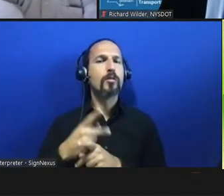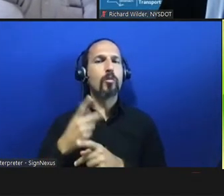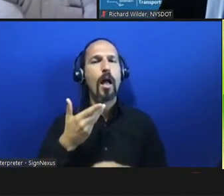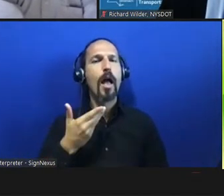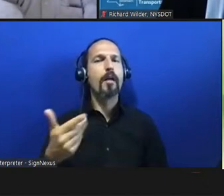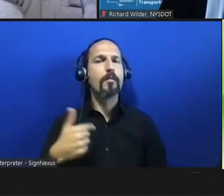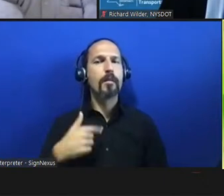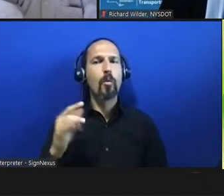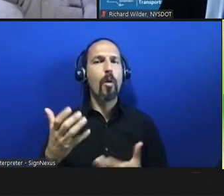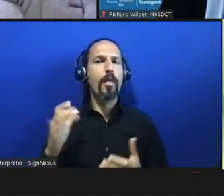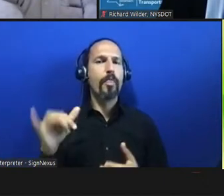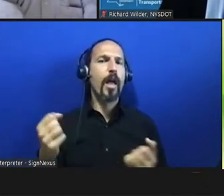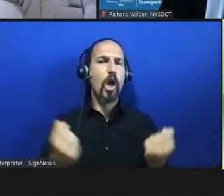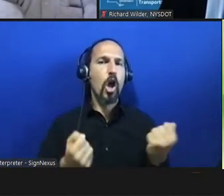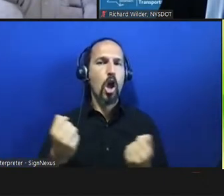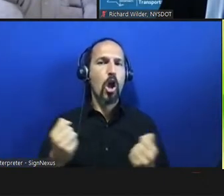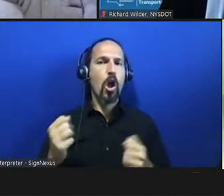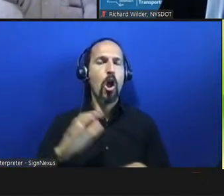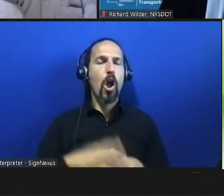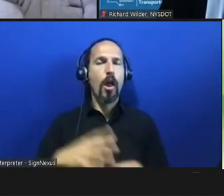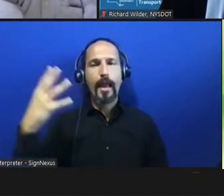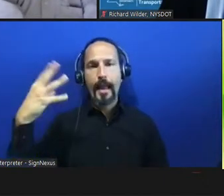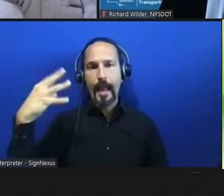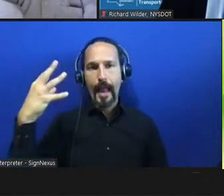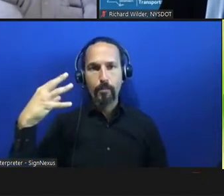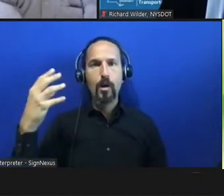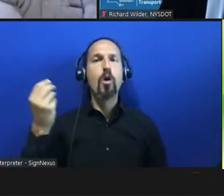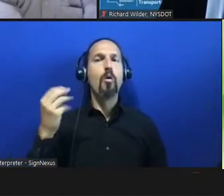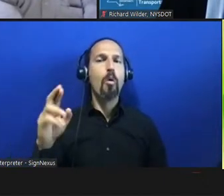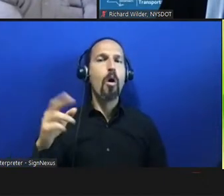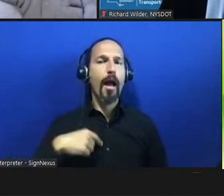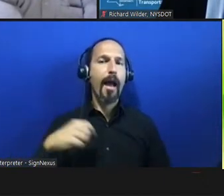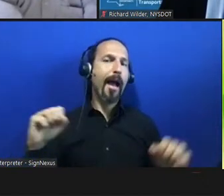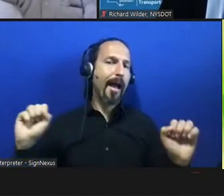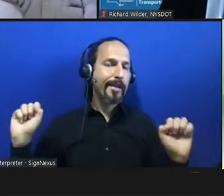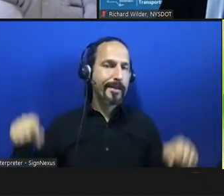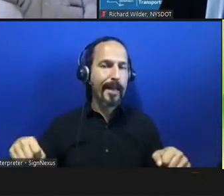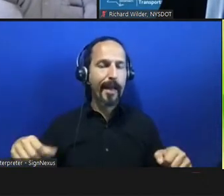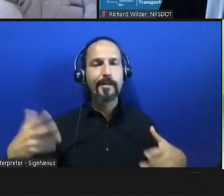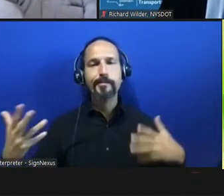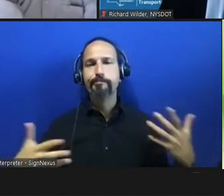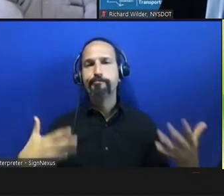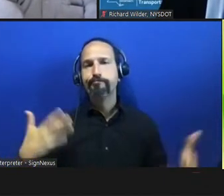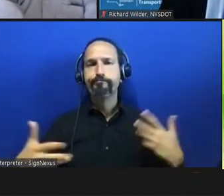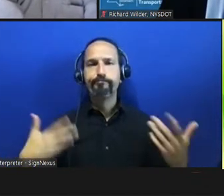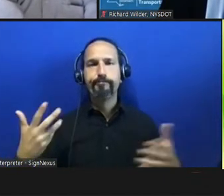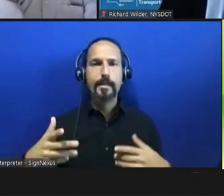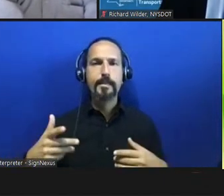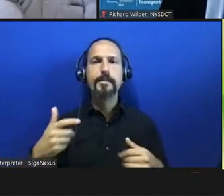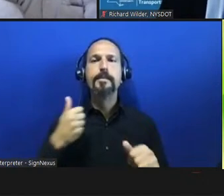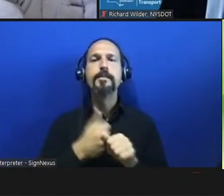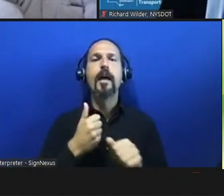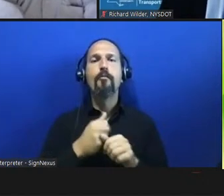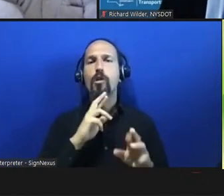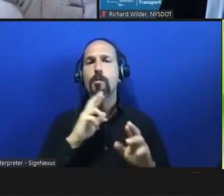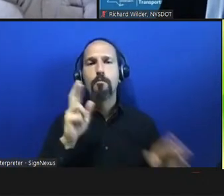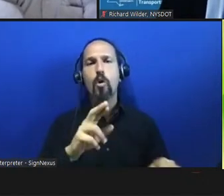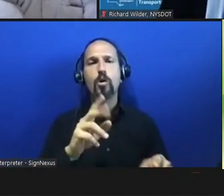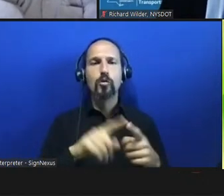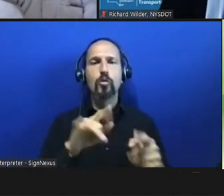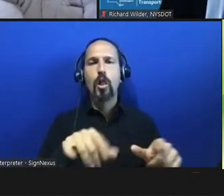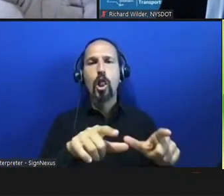they want the car on camera or I am able to um self-report to a location that's